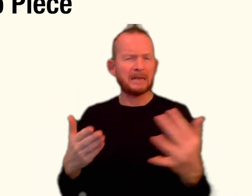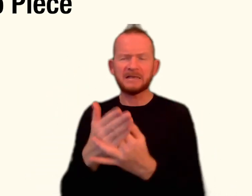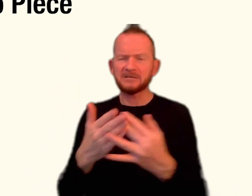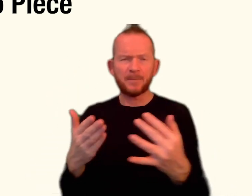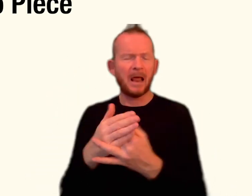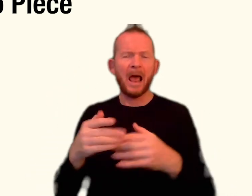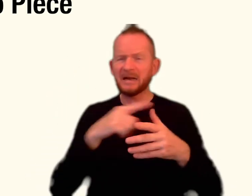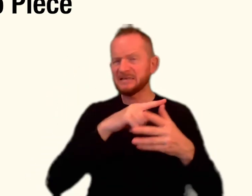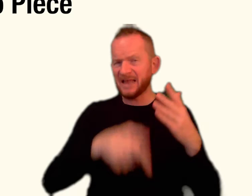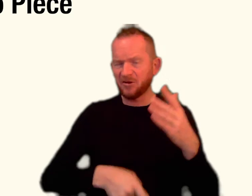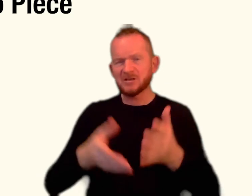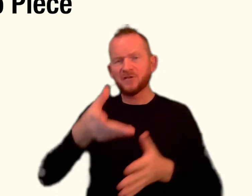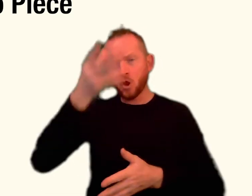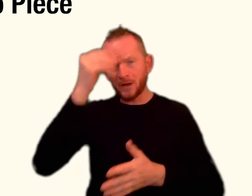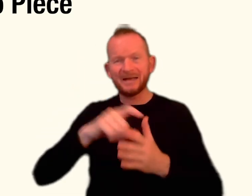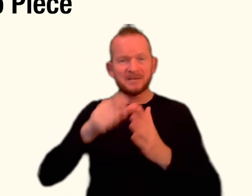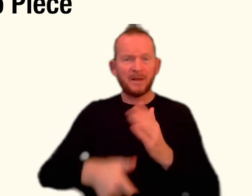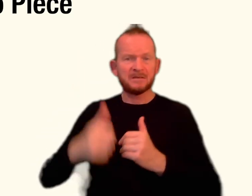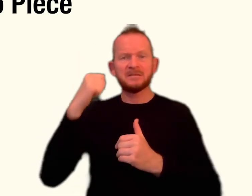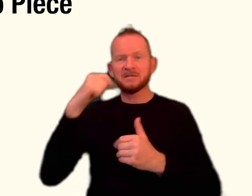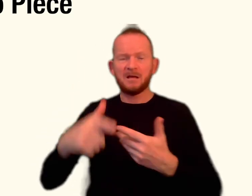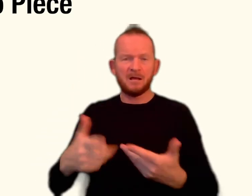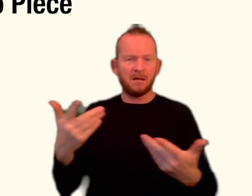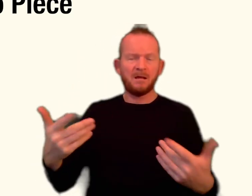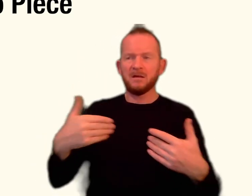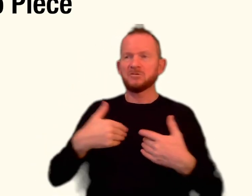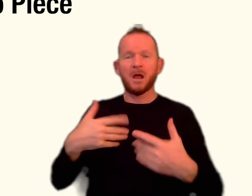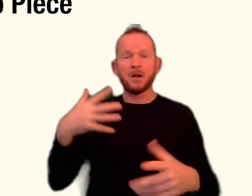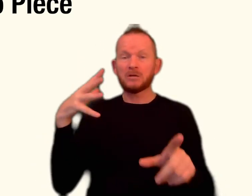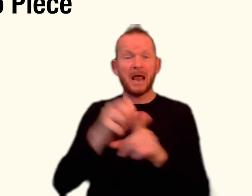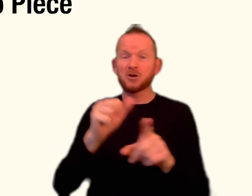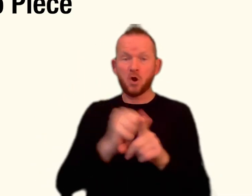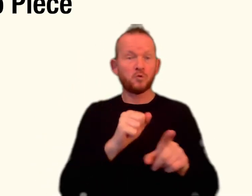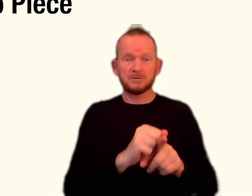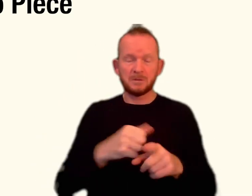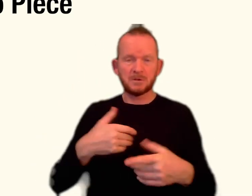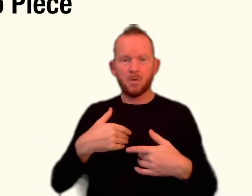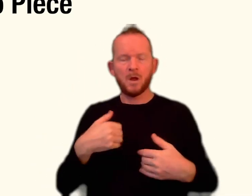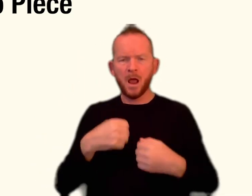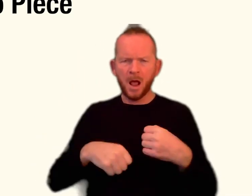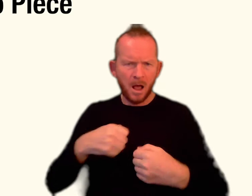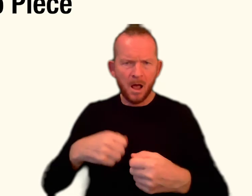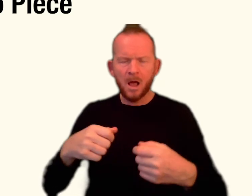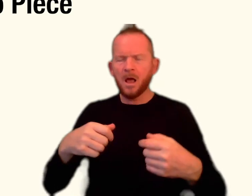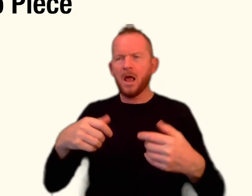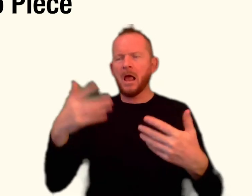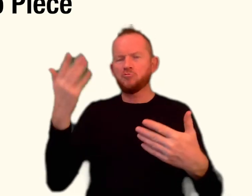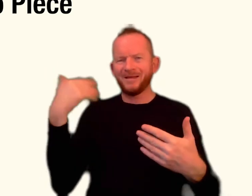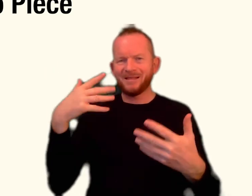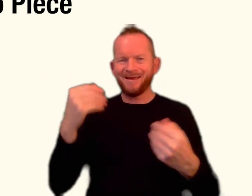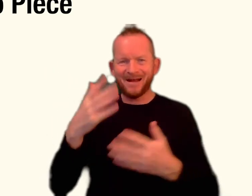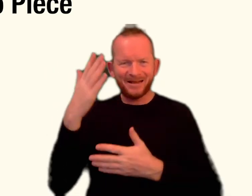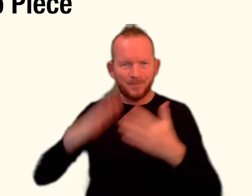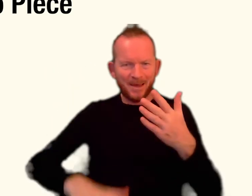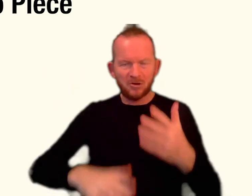learning disabilities which were totally undiagnosed. And I recently had this experience